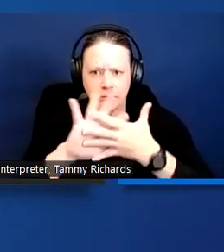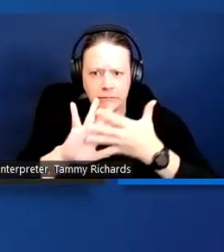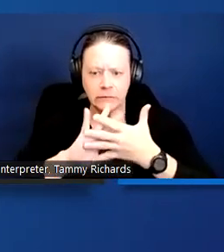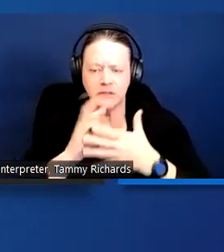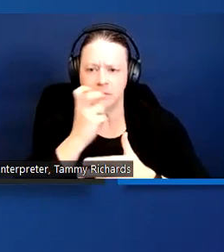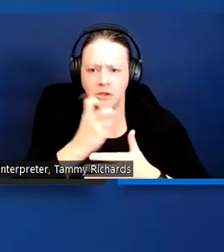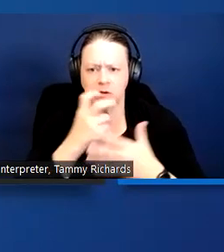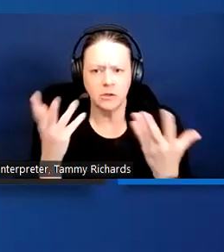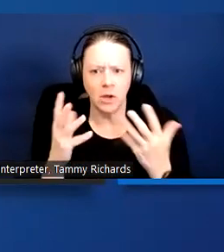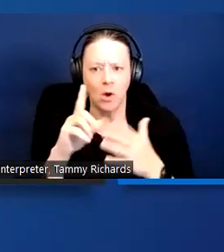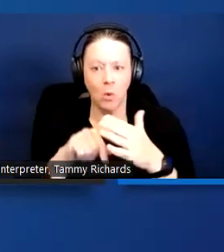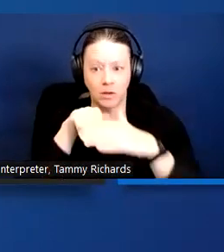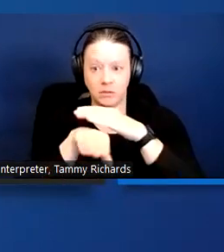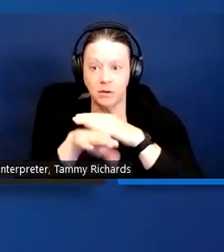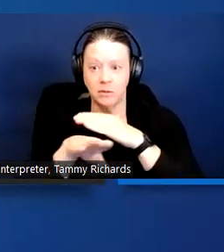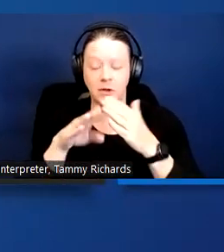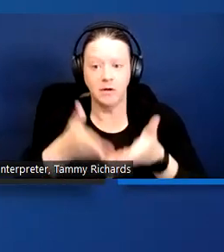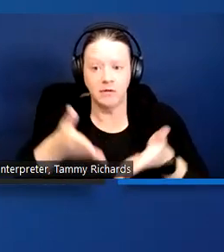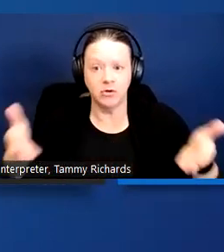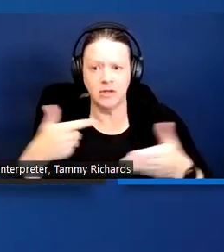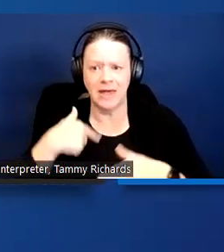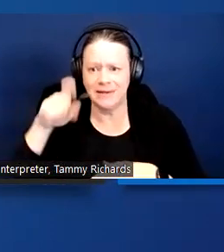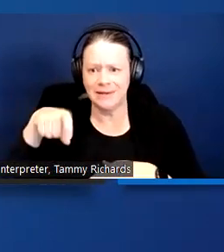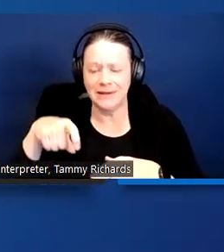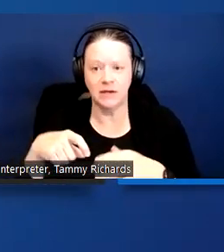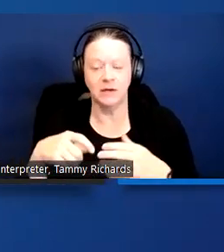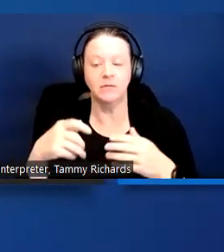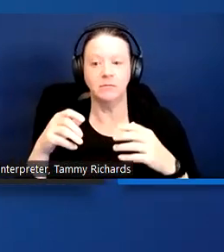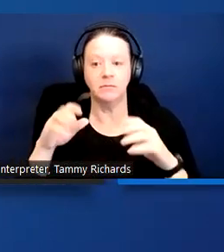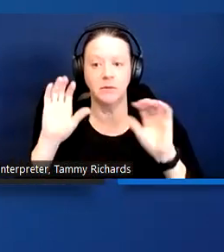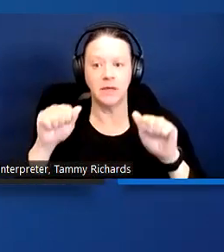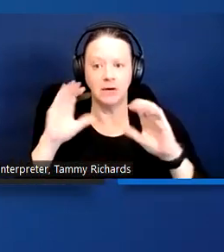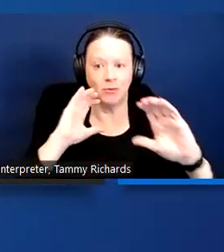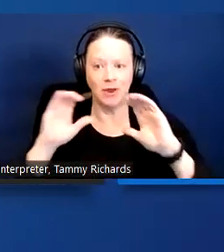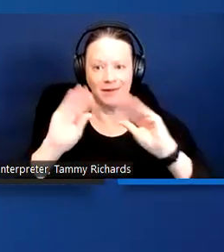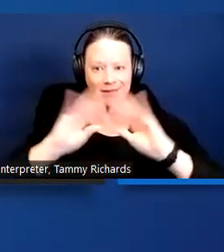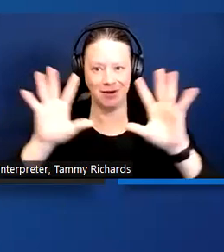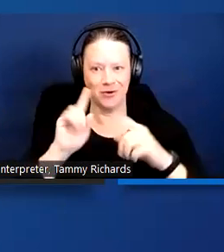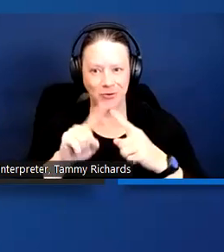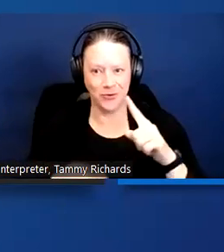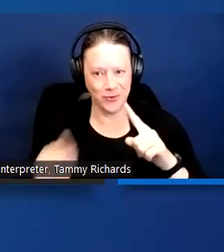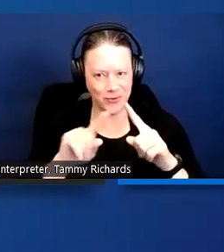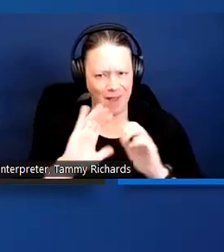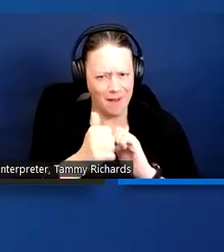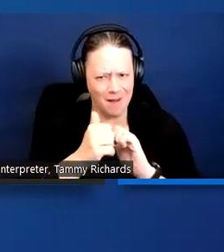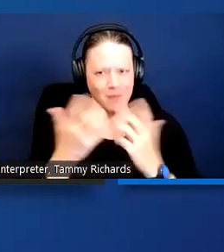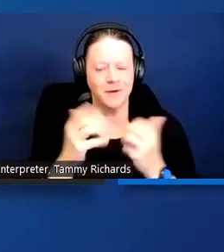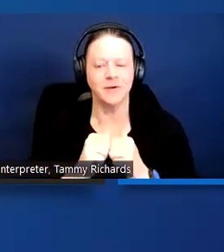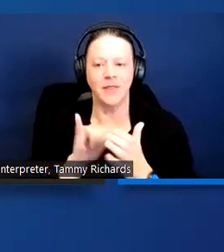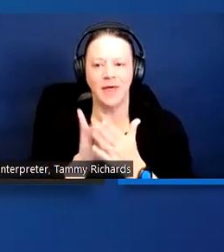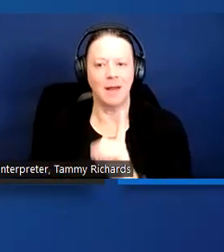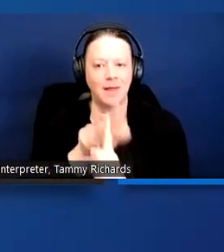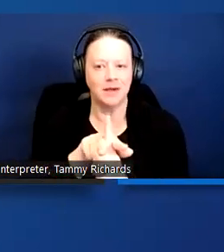what accessibility features would I need in order to be able to communicate effectively to you all? So that's the application